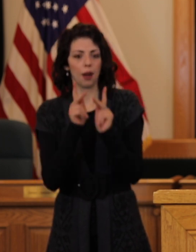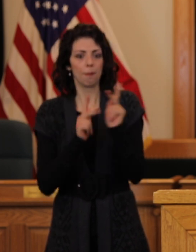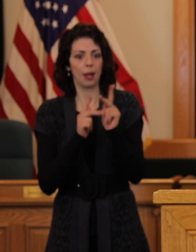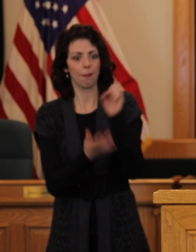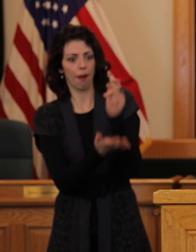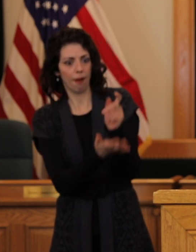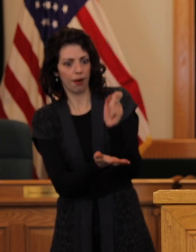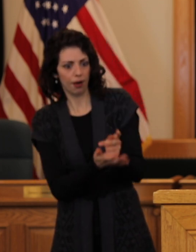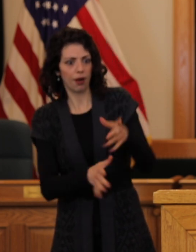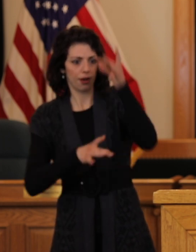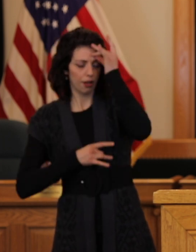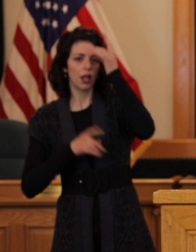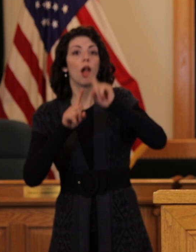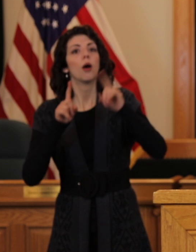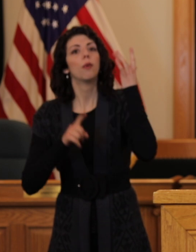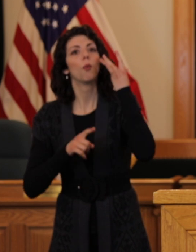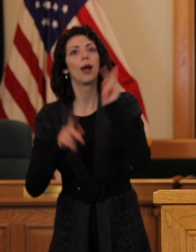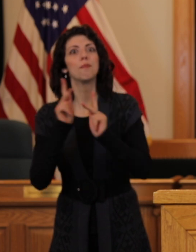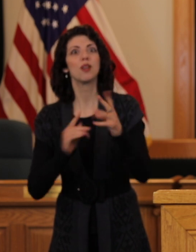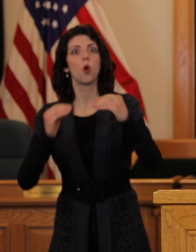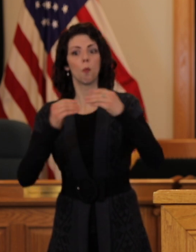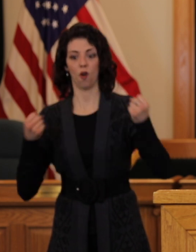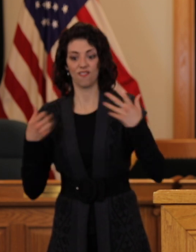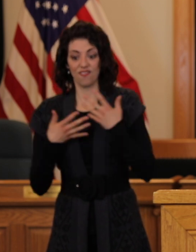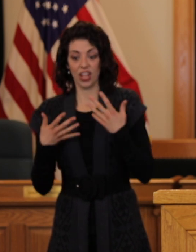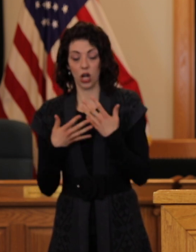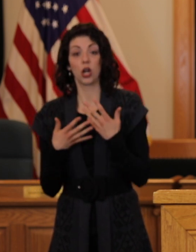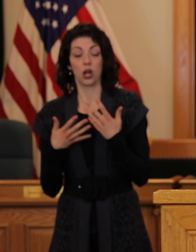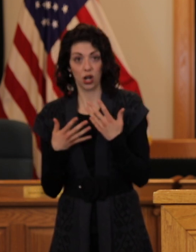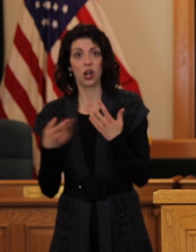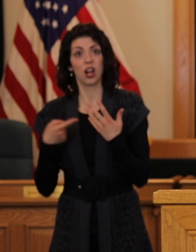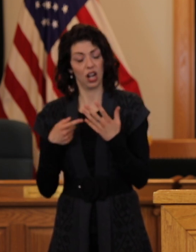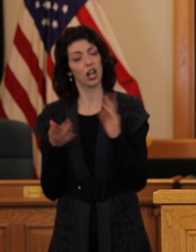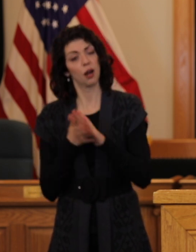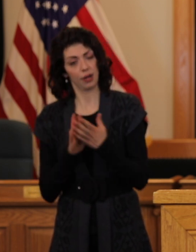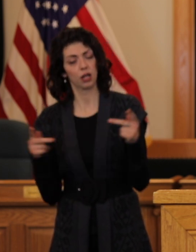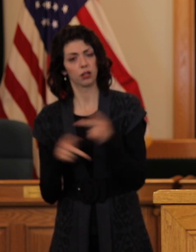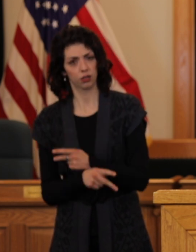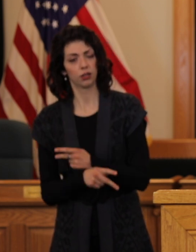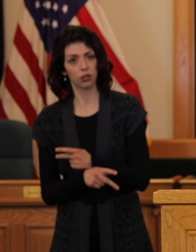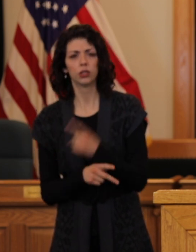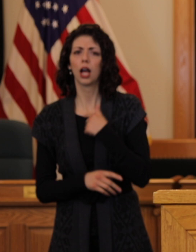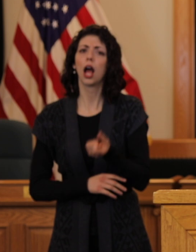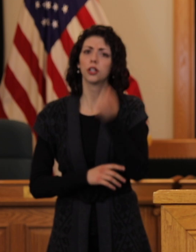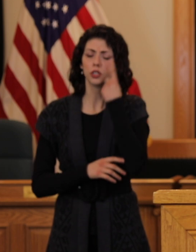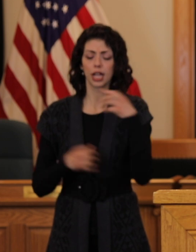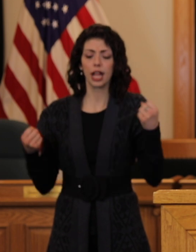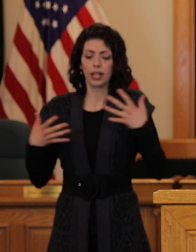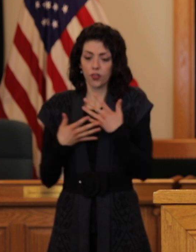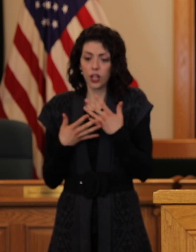but instead this growing anxiety and fear that patients have of this virus. And I understand that this fear